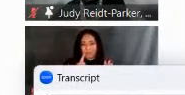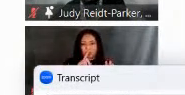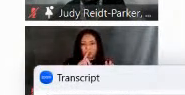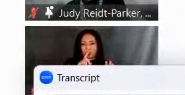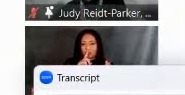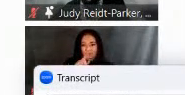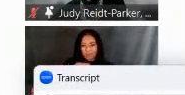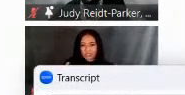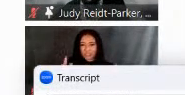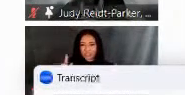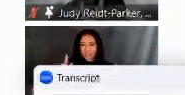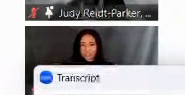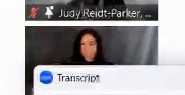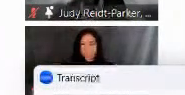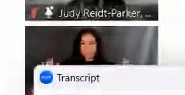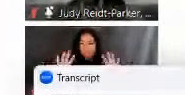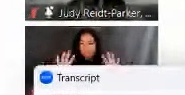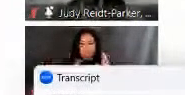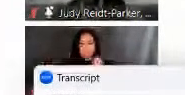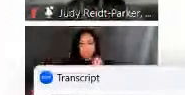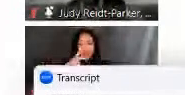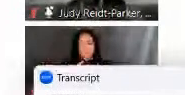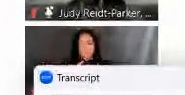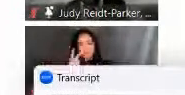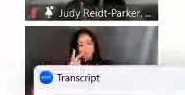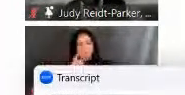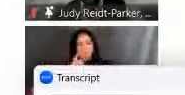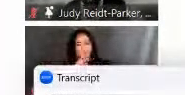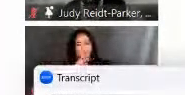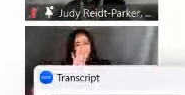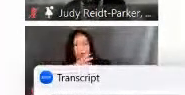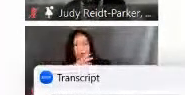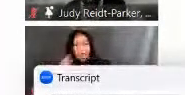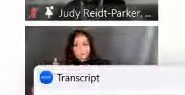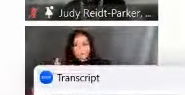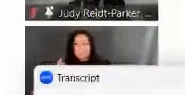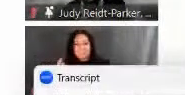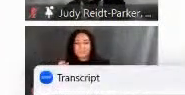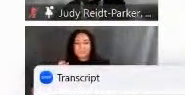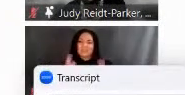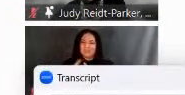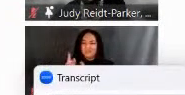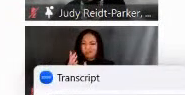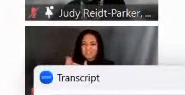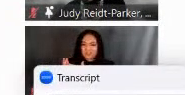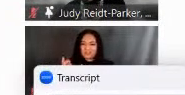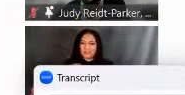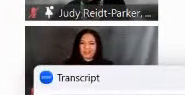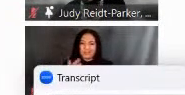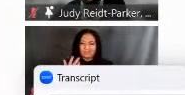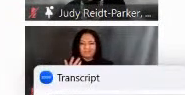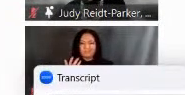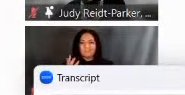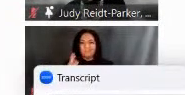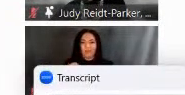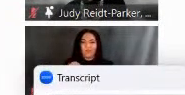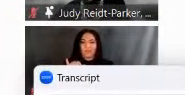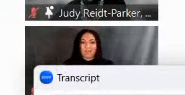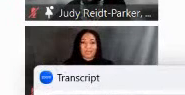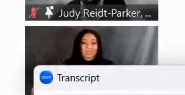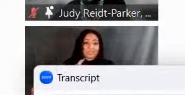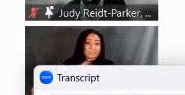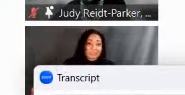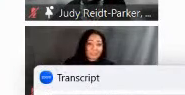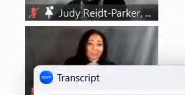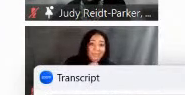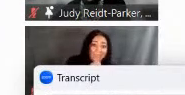variation across programs, as you'll see in the chart, and there are several factors that play into ratios, including the ages of the children,